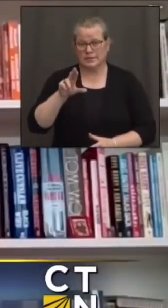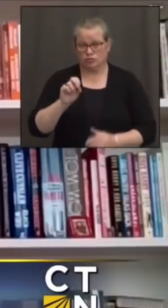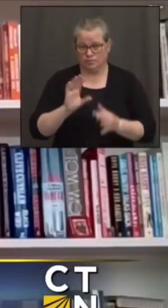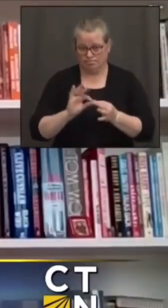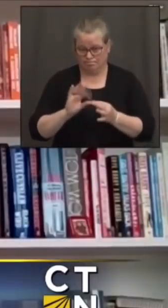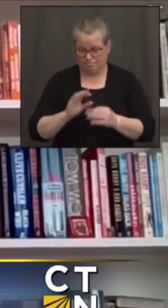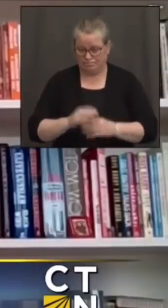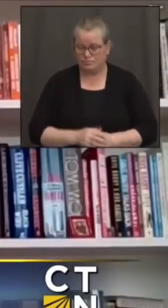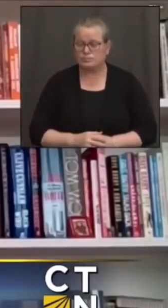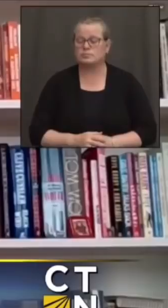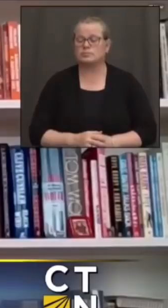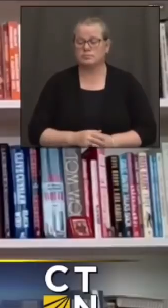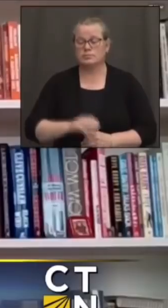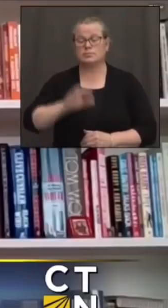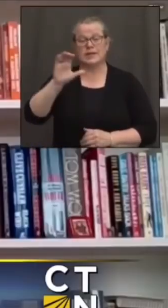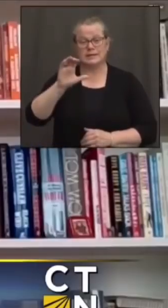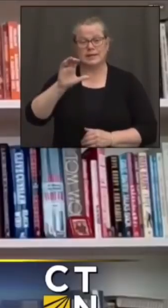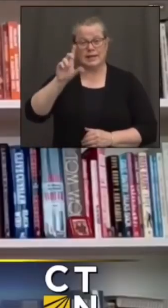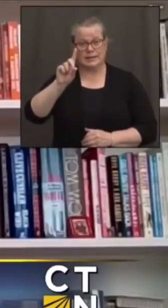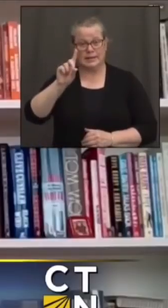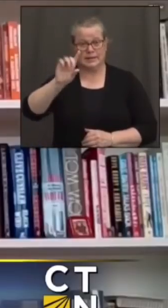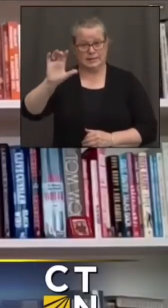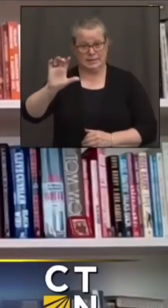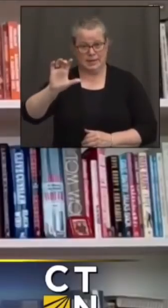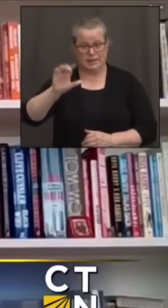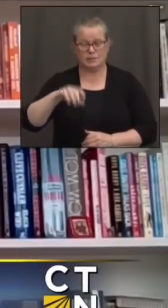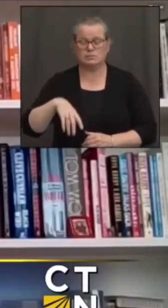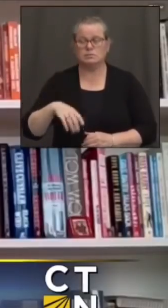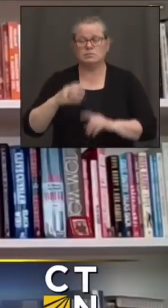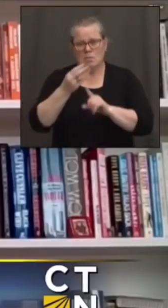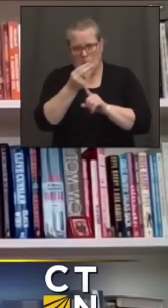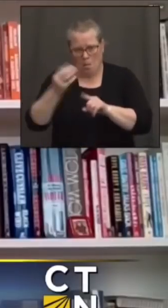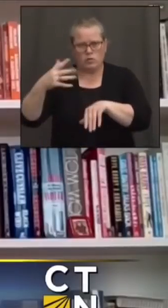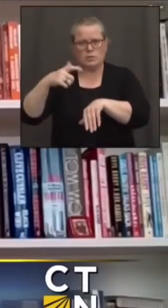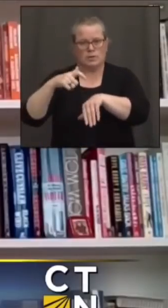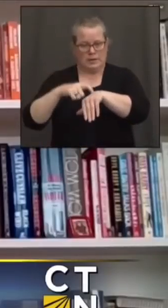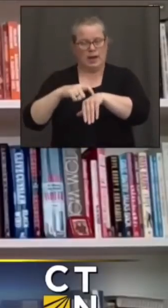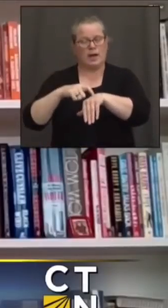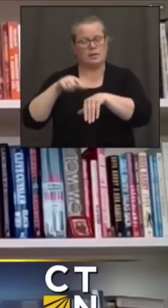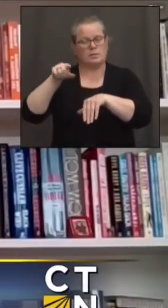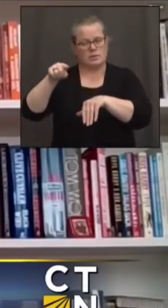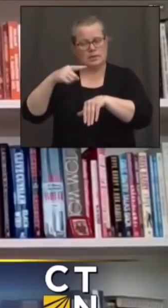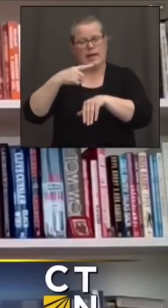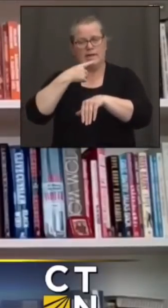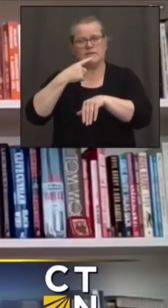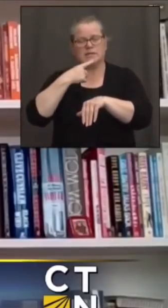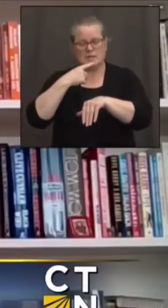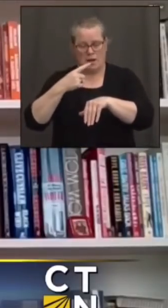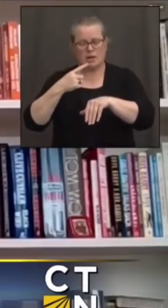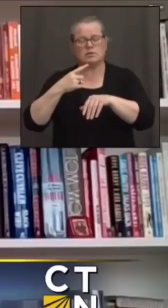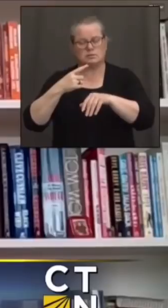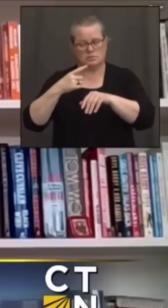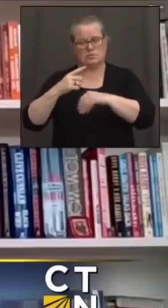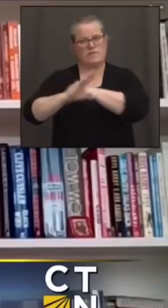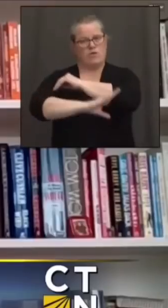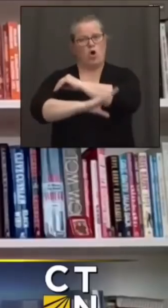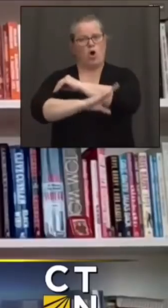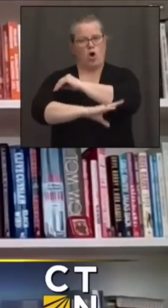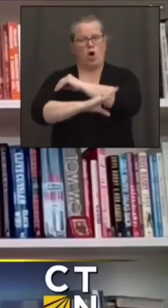The CDC has said multiple times that they're planning to relook at guidance for the